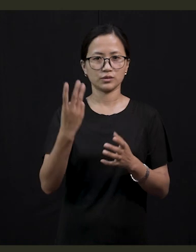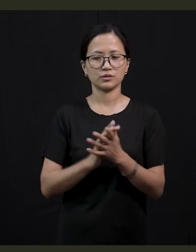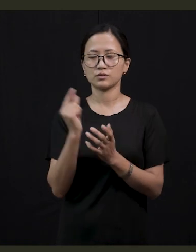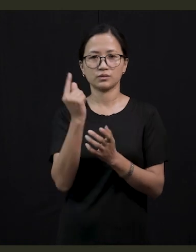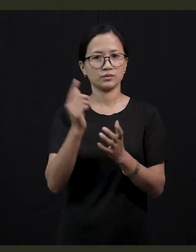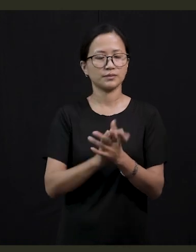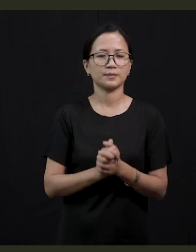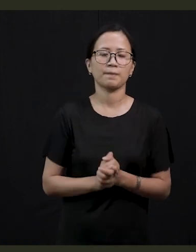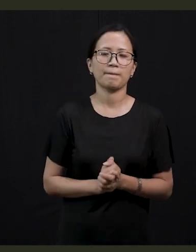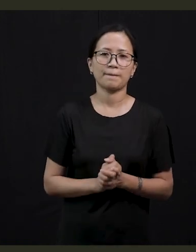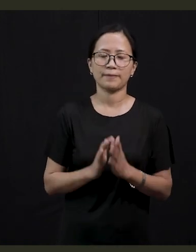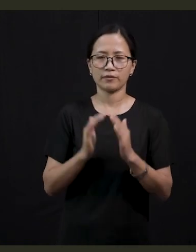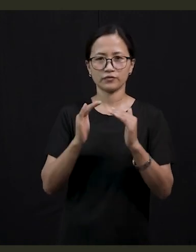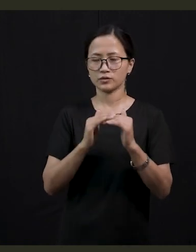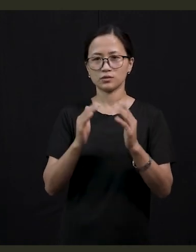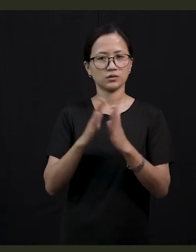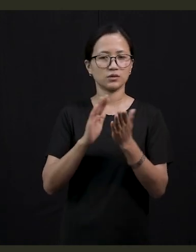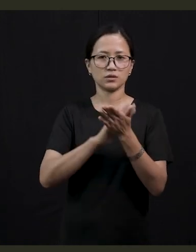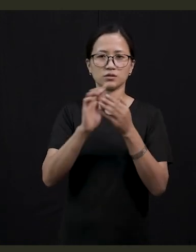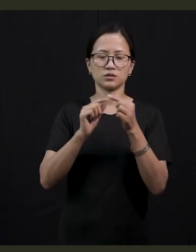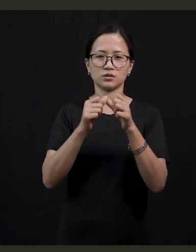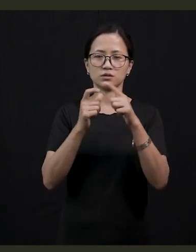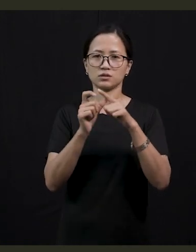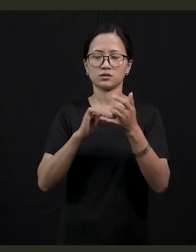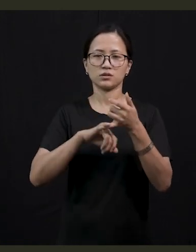the functions and these are the heads of